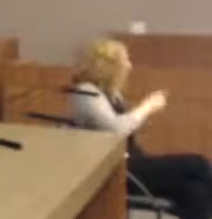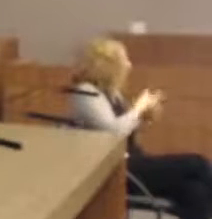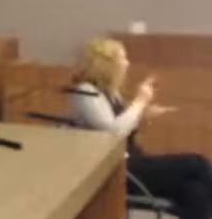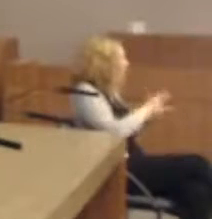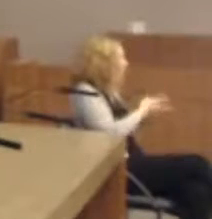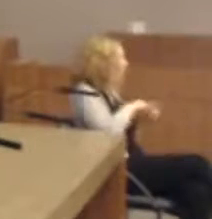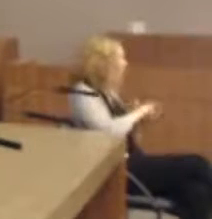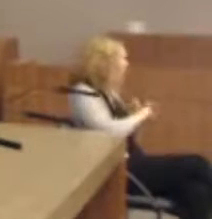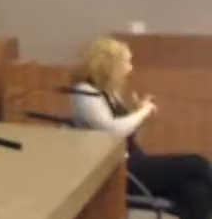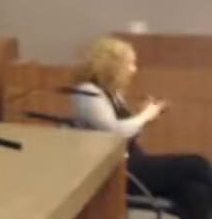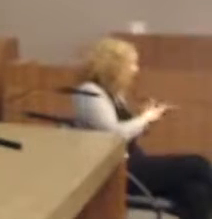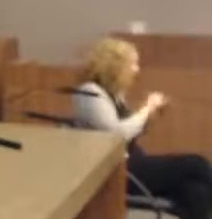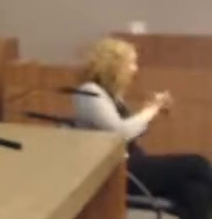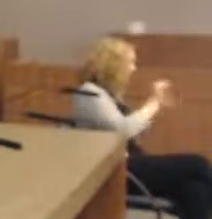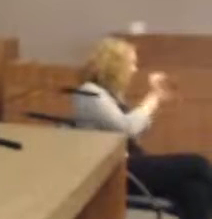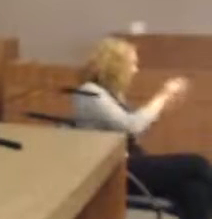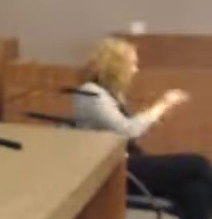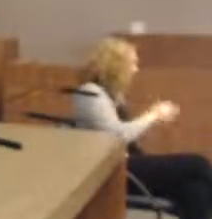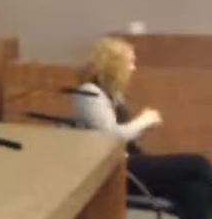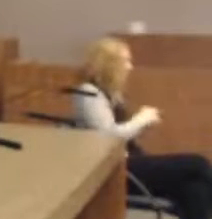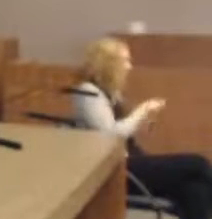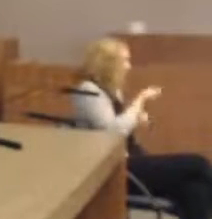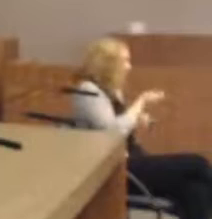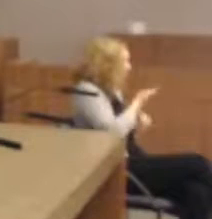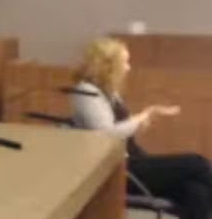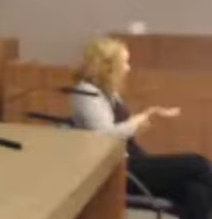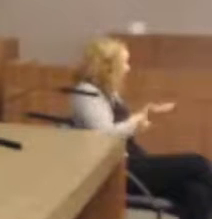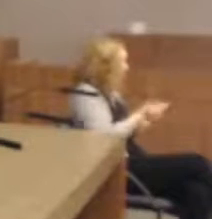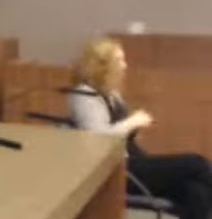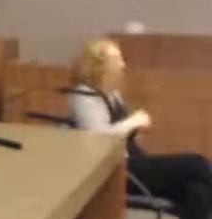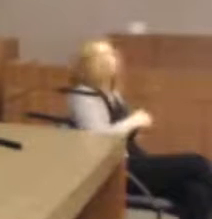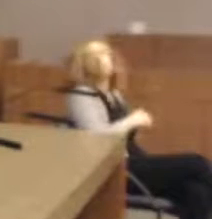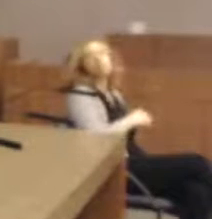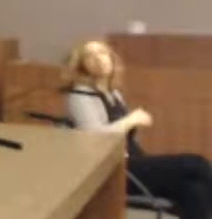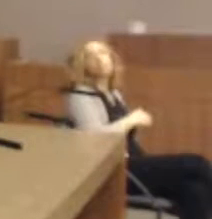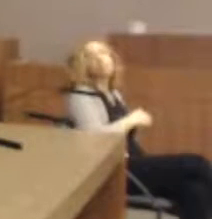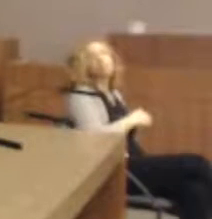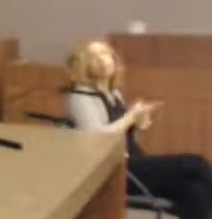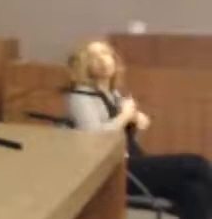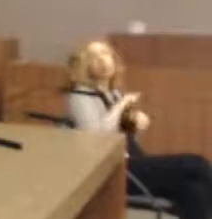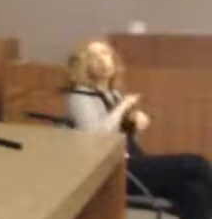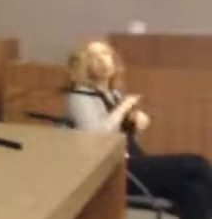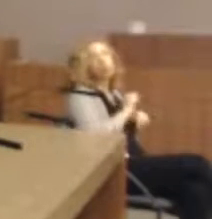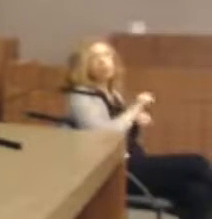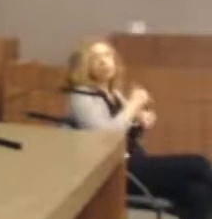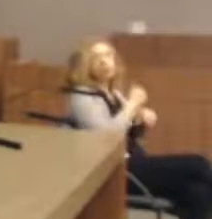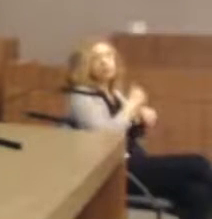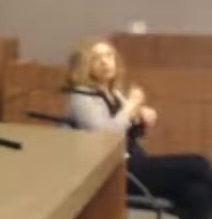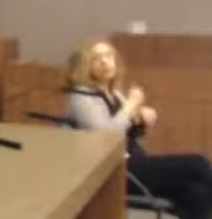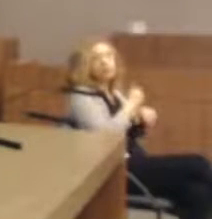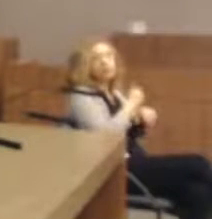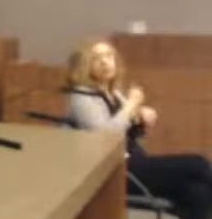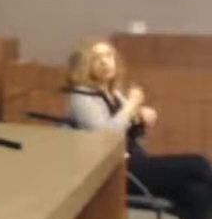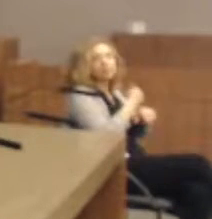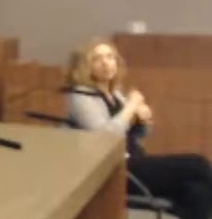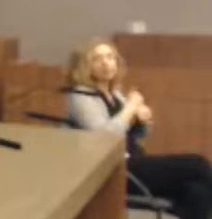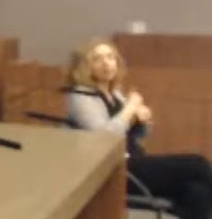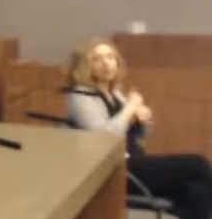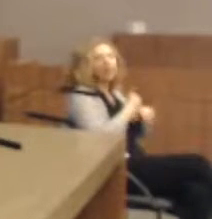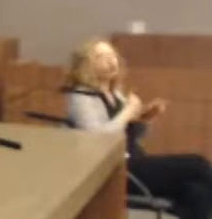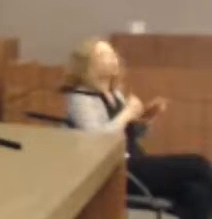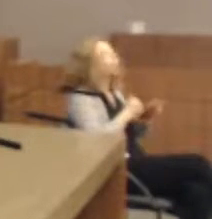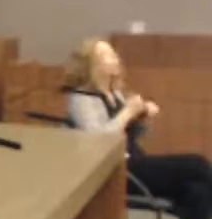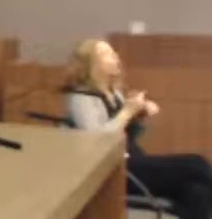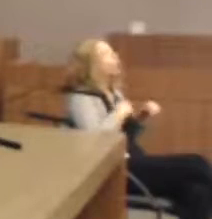trauma for them, right? Little things. We're building a new victims lounge on another floor because our victims lounge is